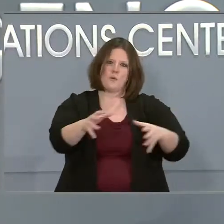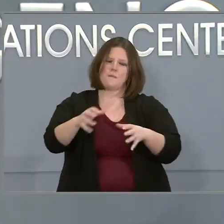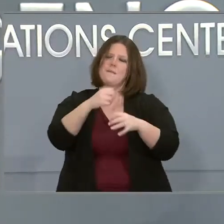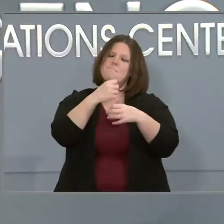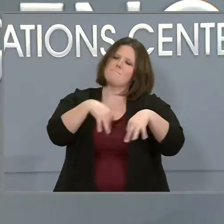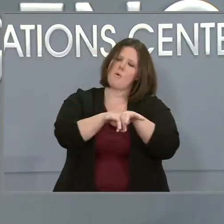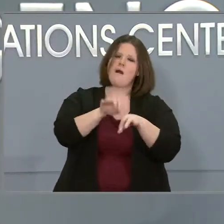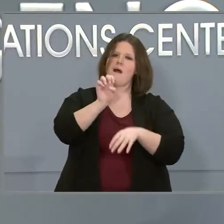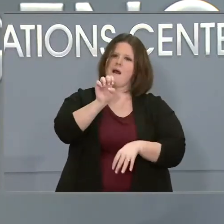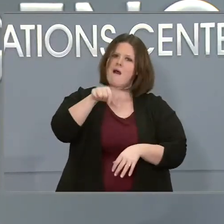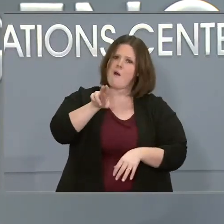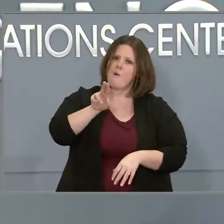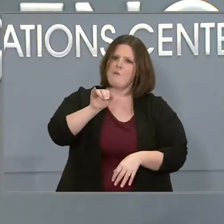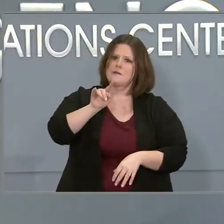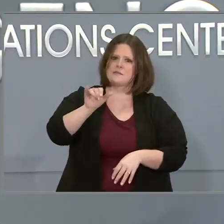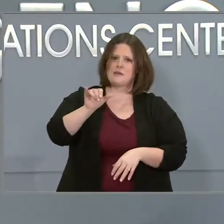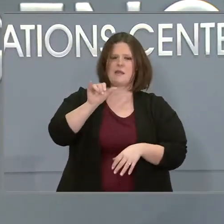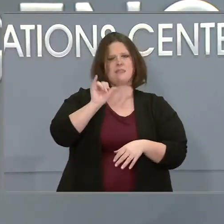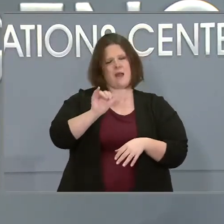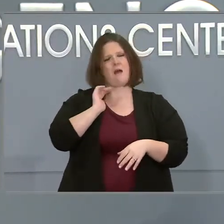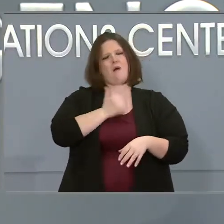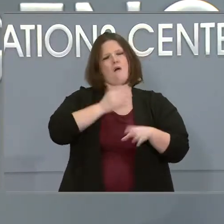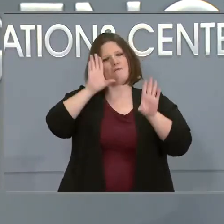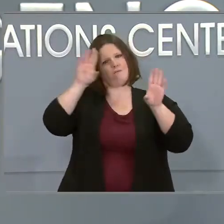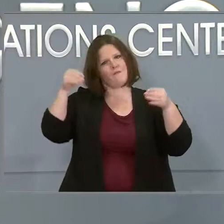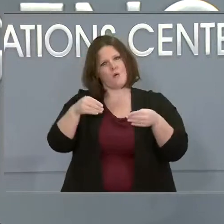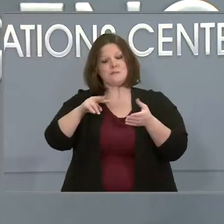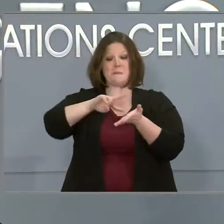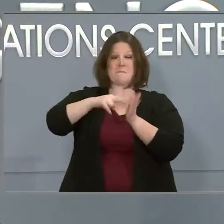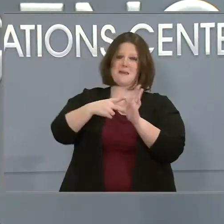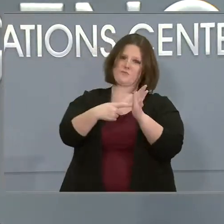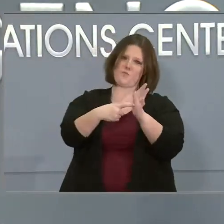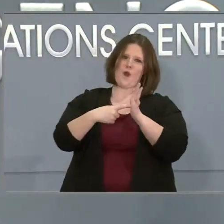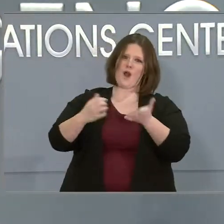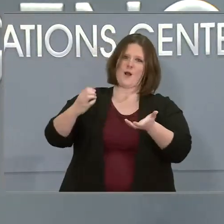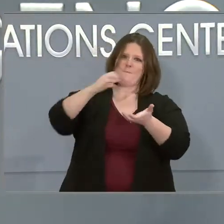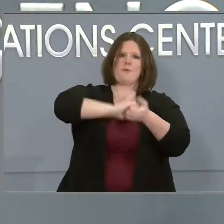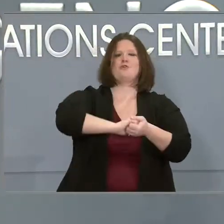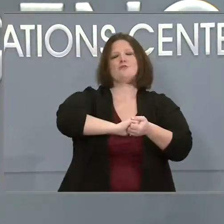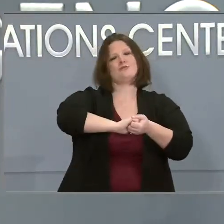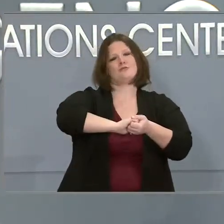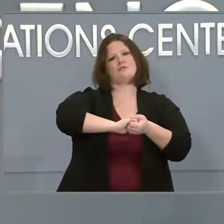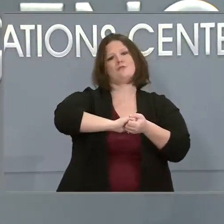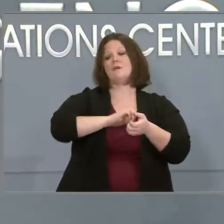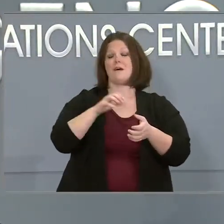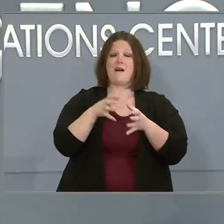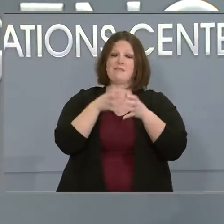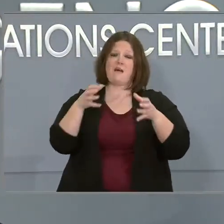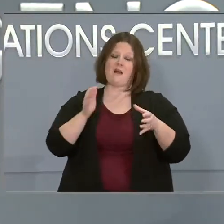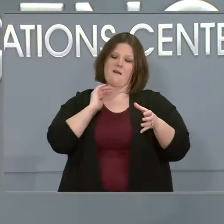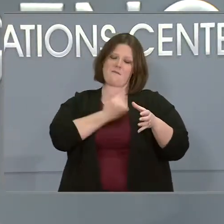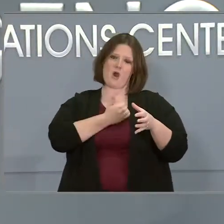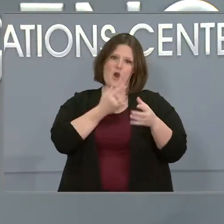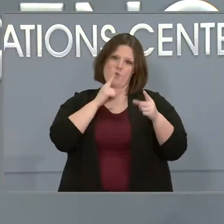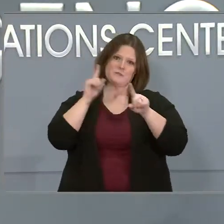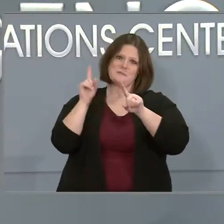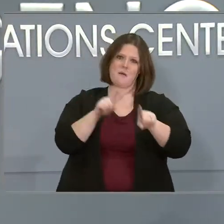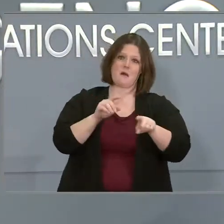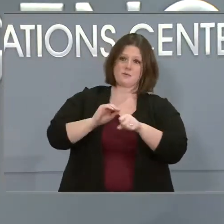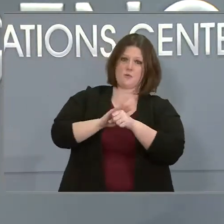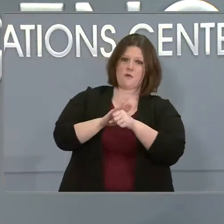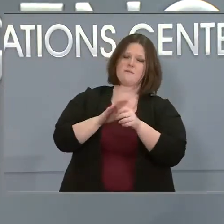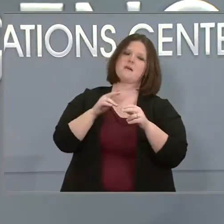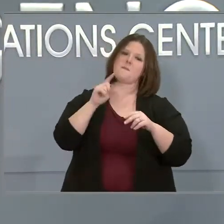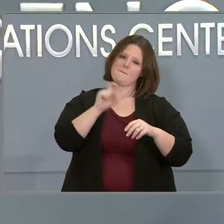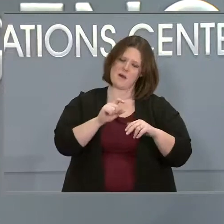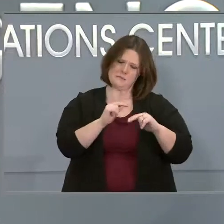at the center of everything we did, and that meant partnership. We know so much of this response has been about building trust and